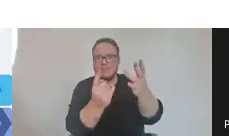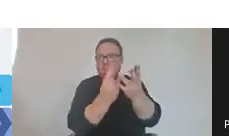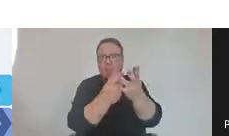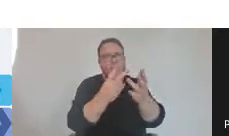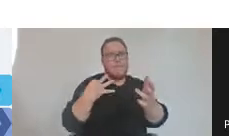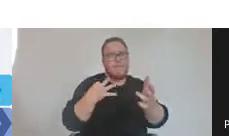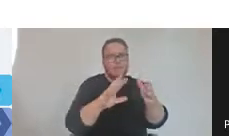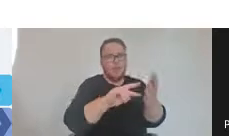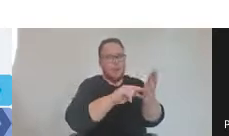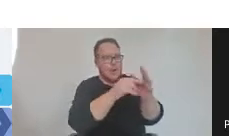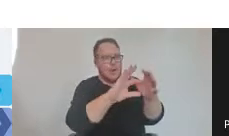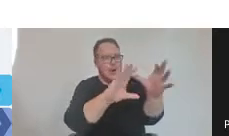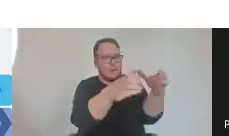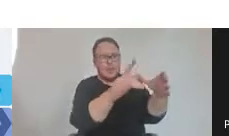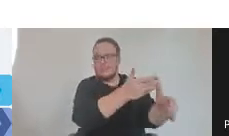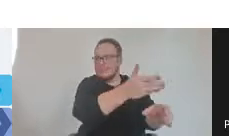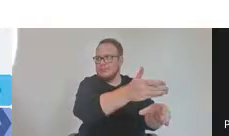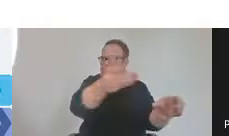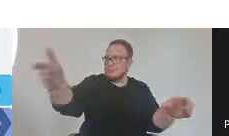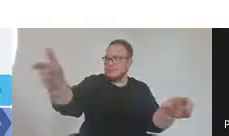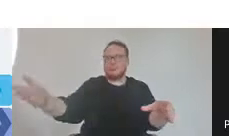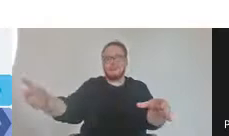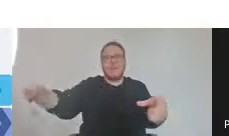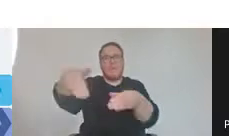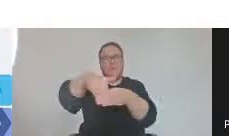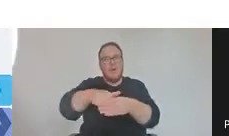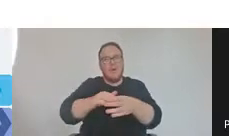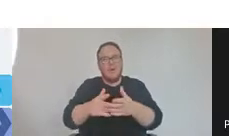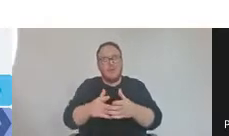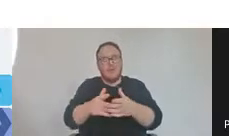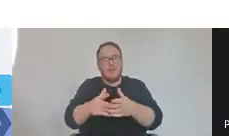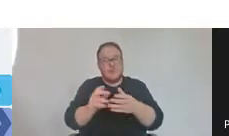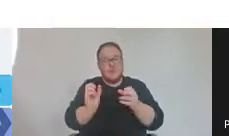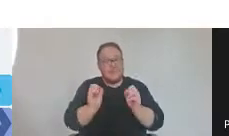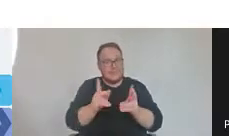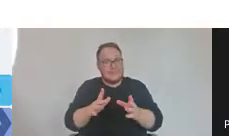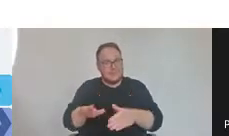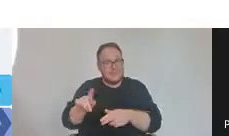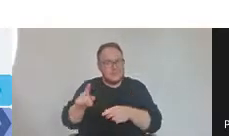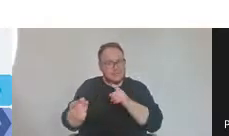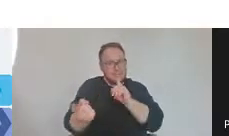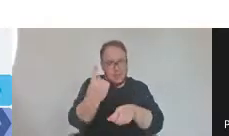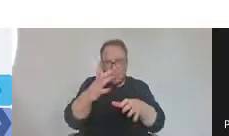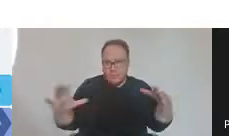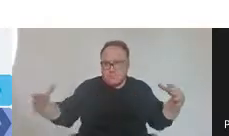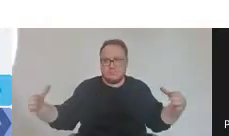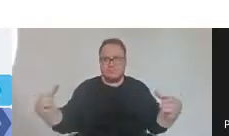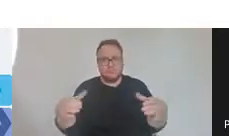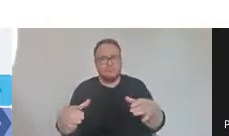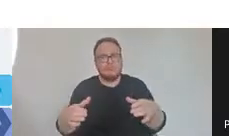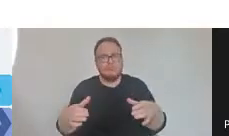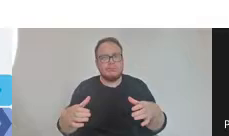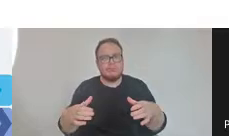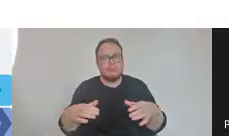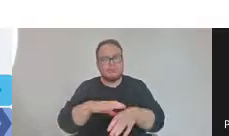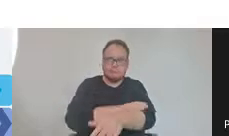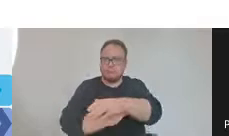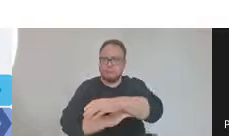in this programme. It's been an entire system response. Within that, the CCGs have had a really central role